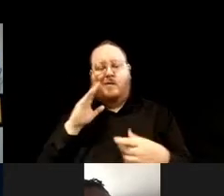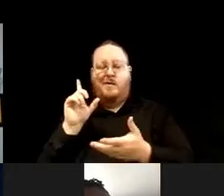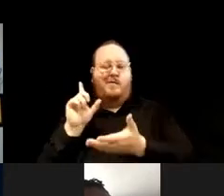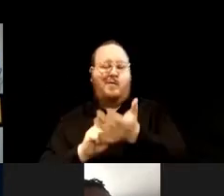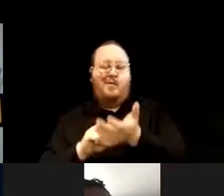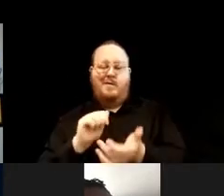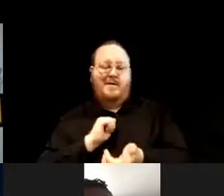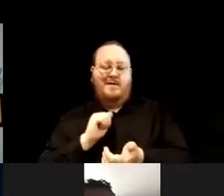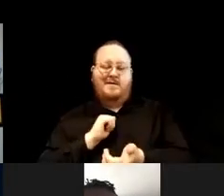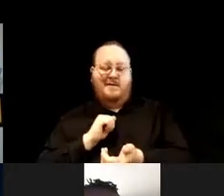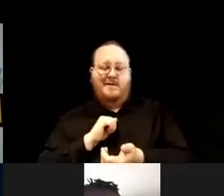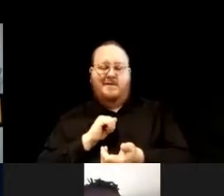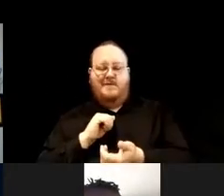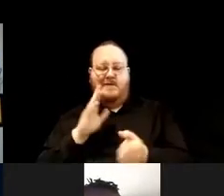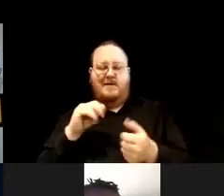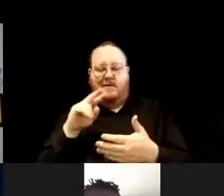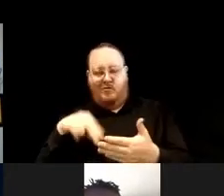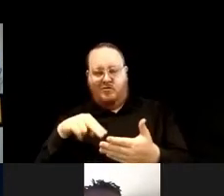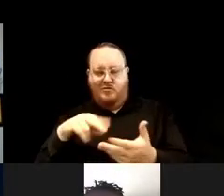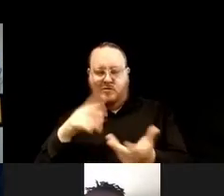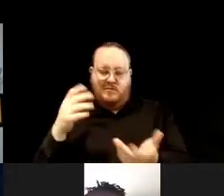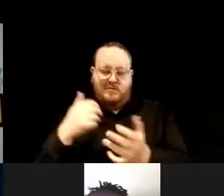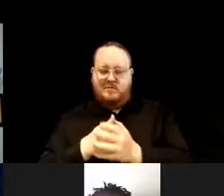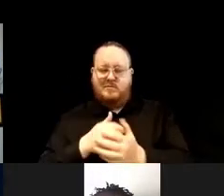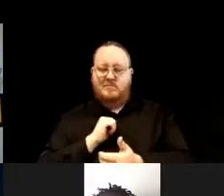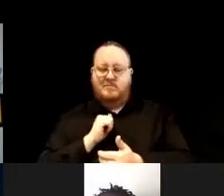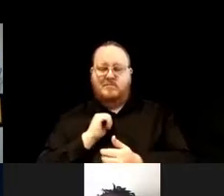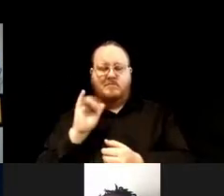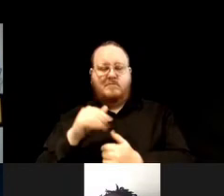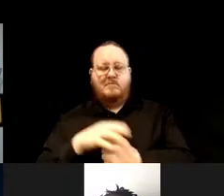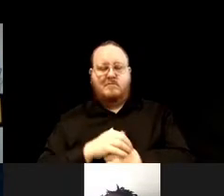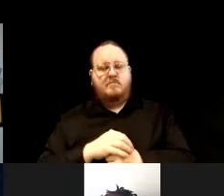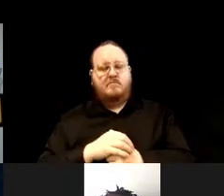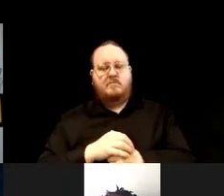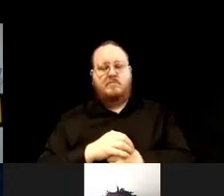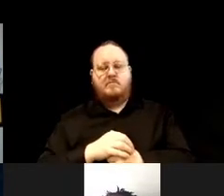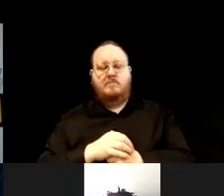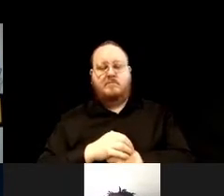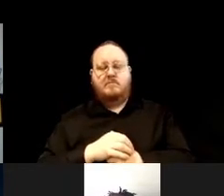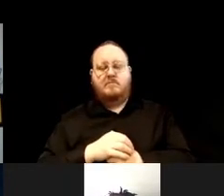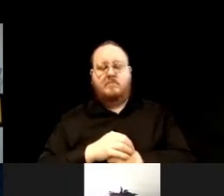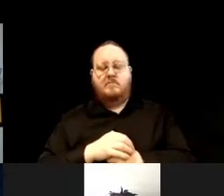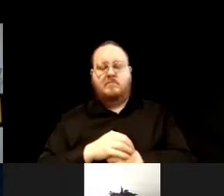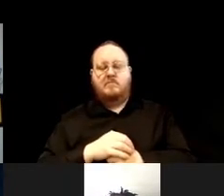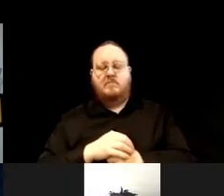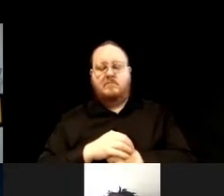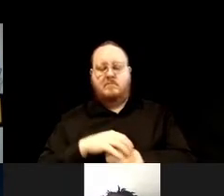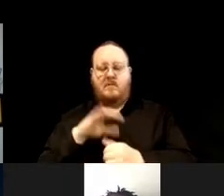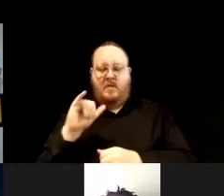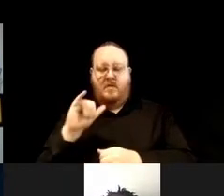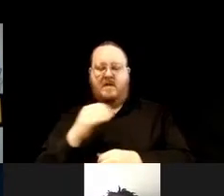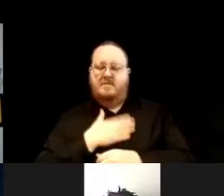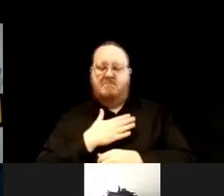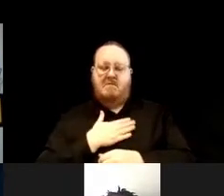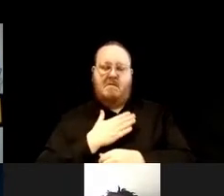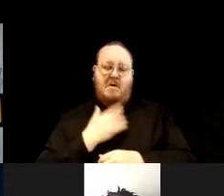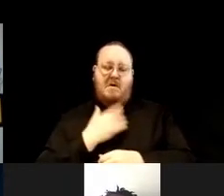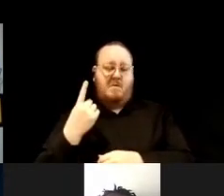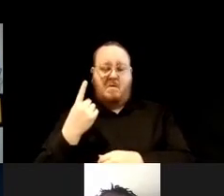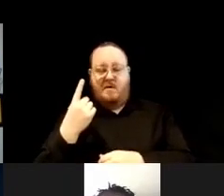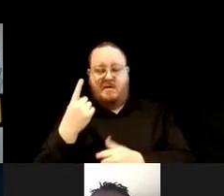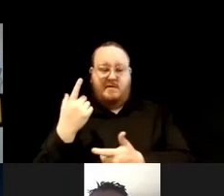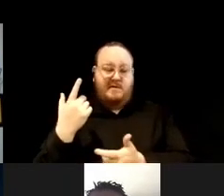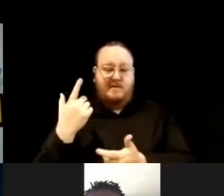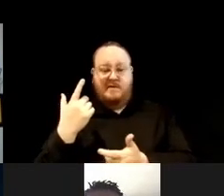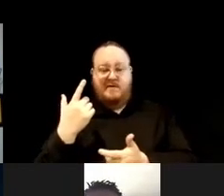a paper copy on hand. Okay. Yeah, Okay. that would be the one thing. Yeah, that's the one workaround